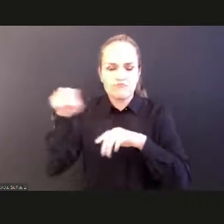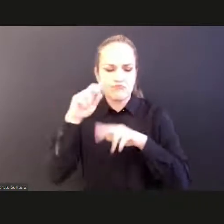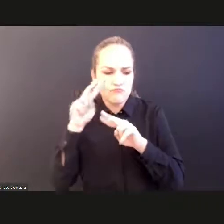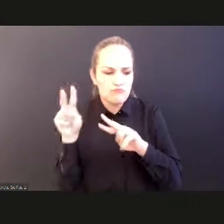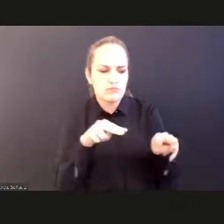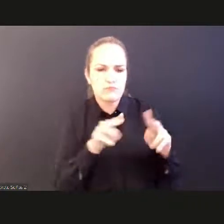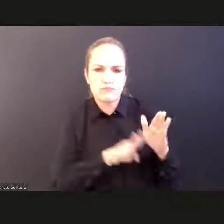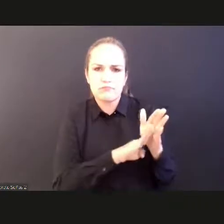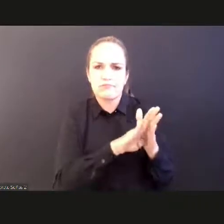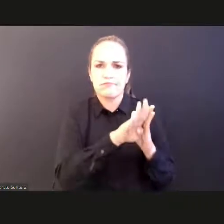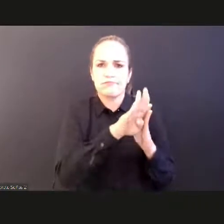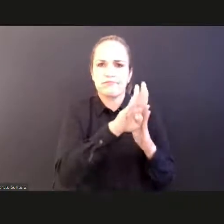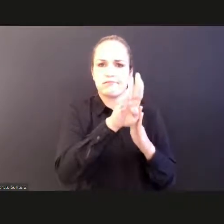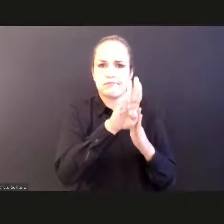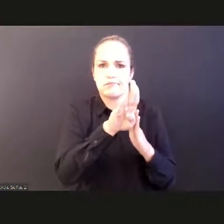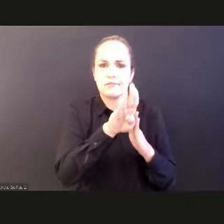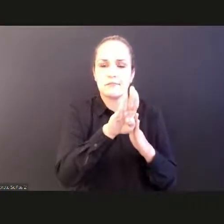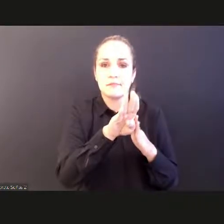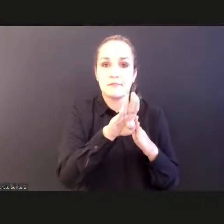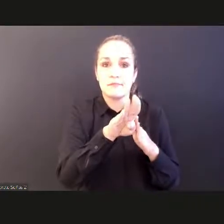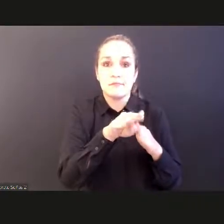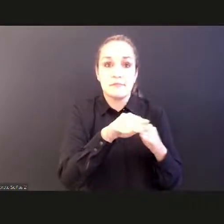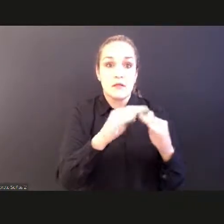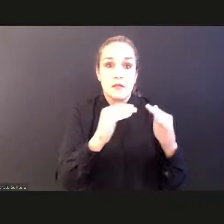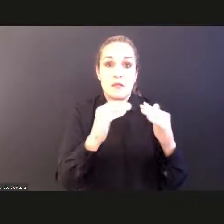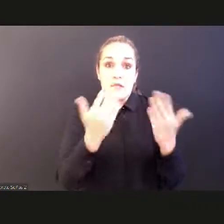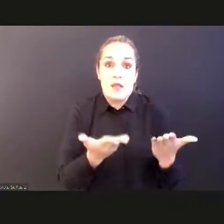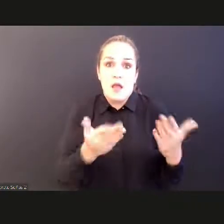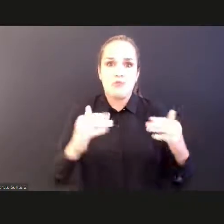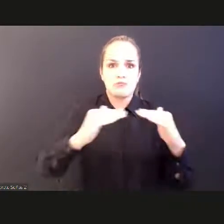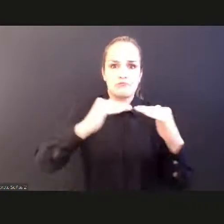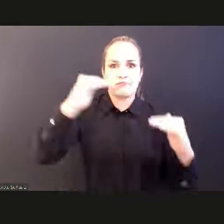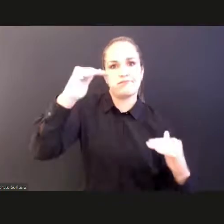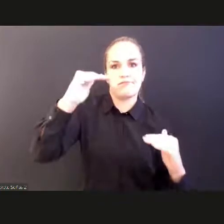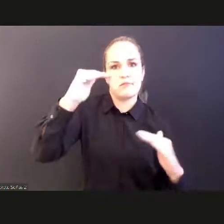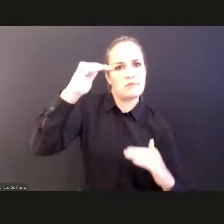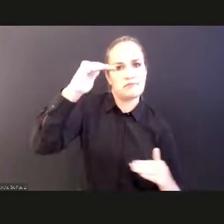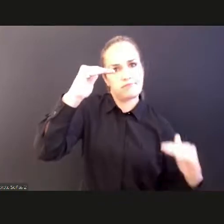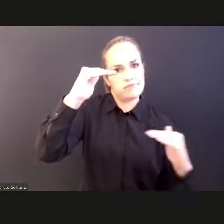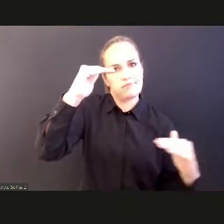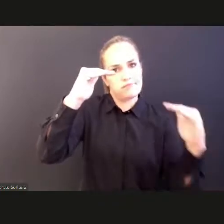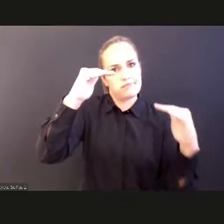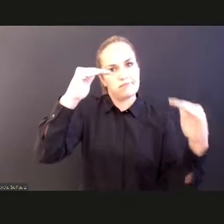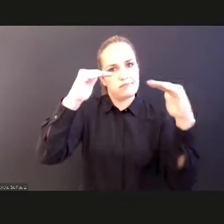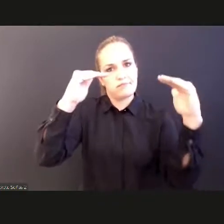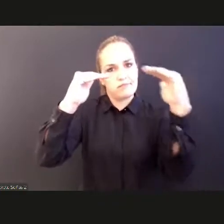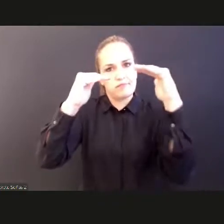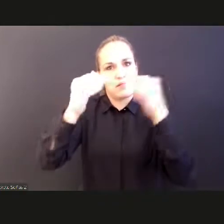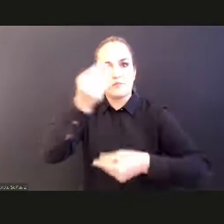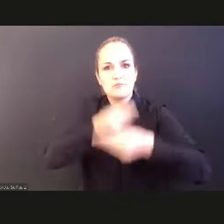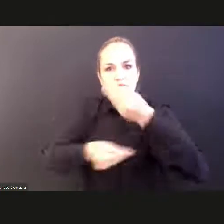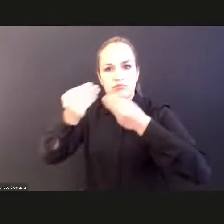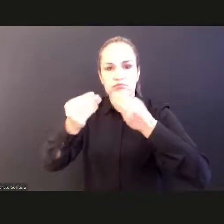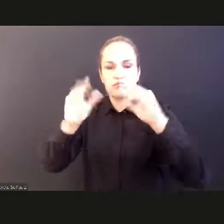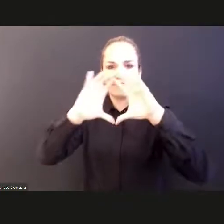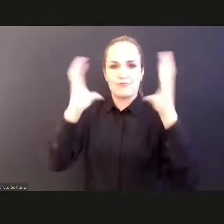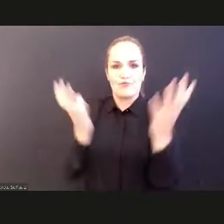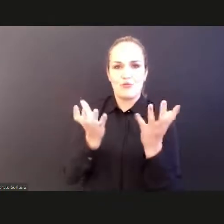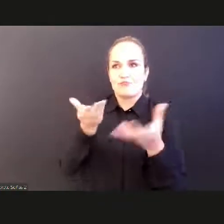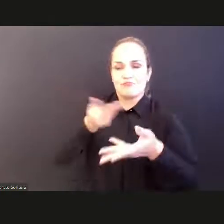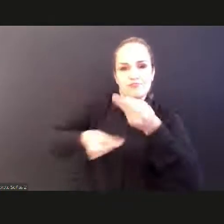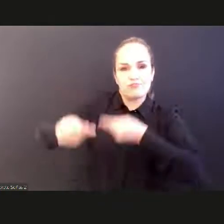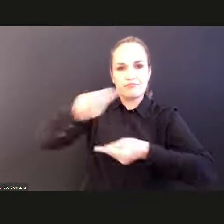and digital commerce, but integrating digital infrastructure. Also promoting